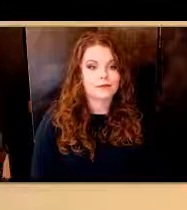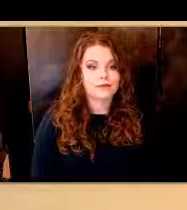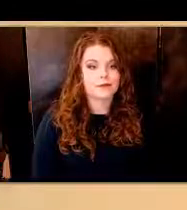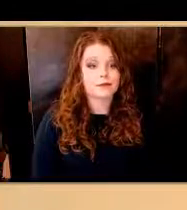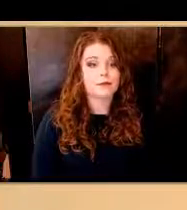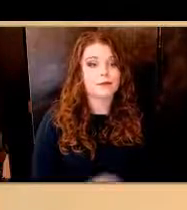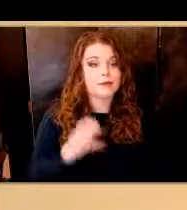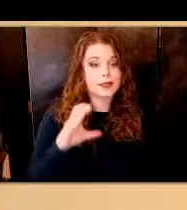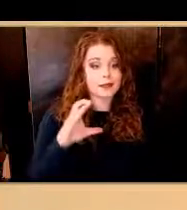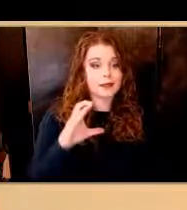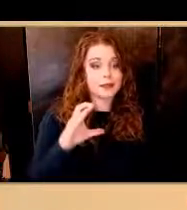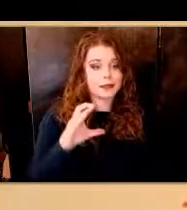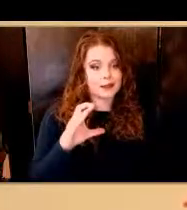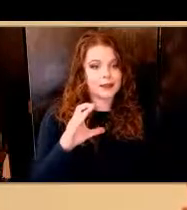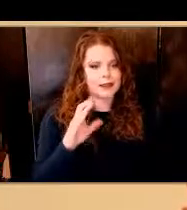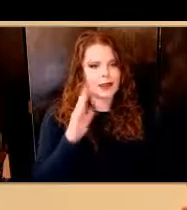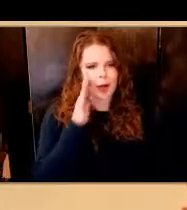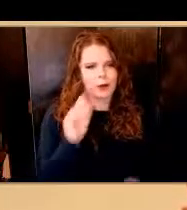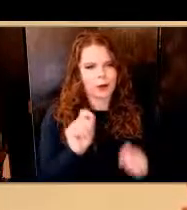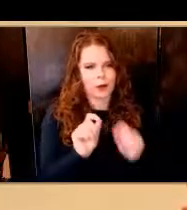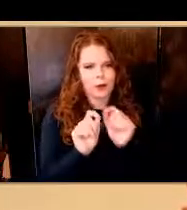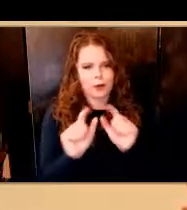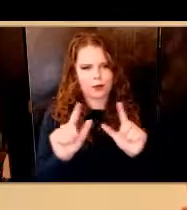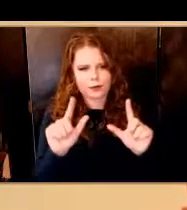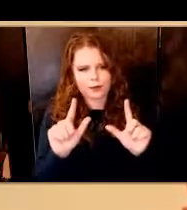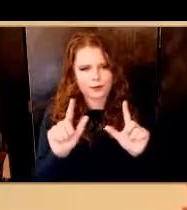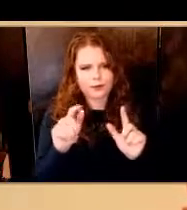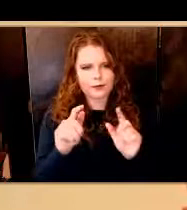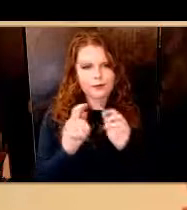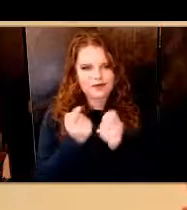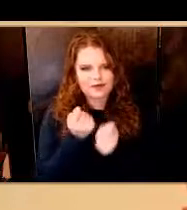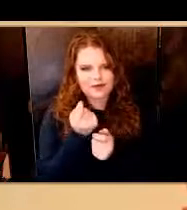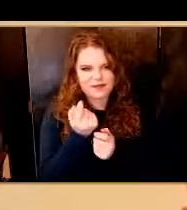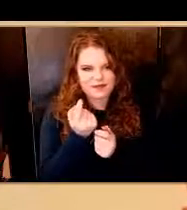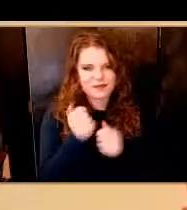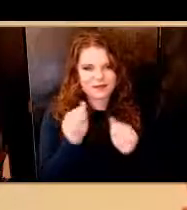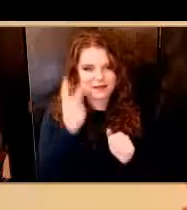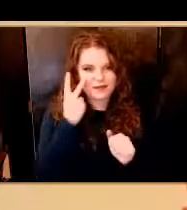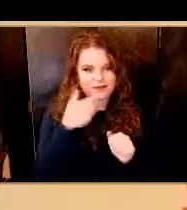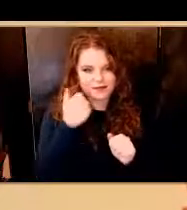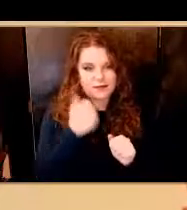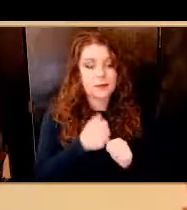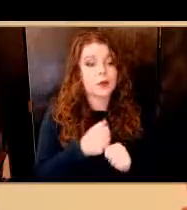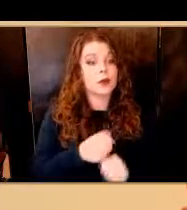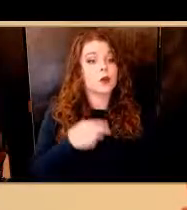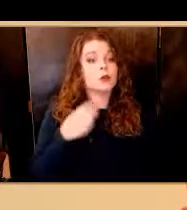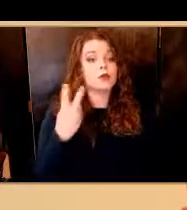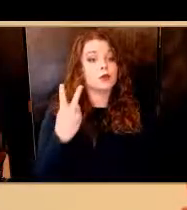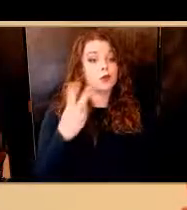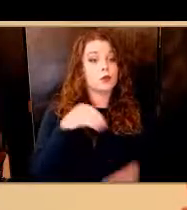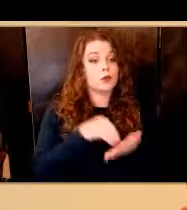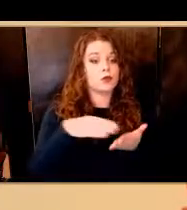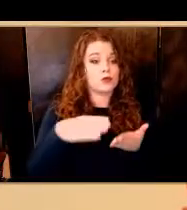C says, let me move my data over just a little bit and I'll bring it into the screen in a second so we can look at it. It says 2 students